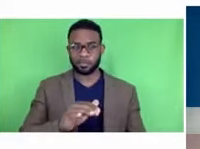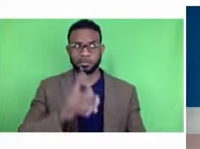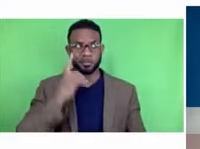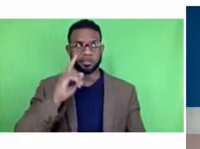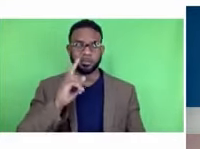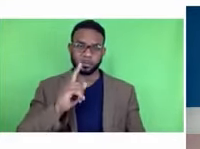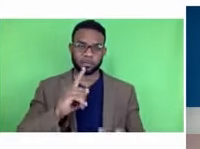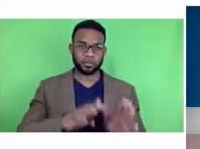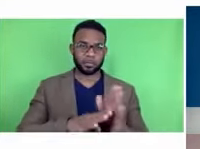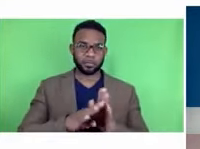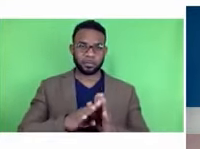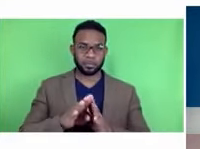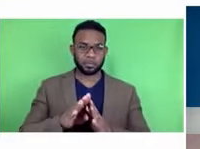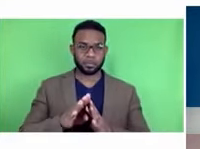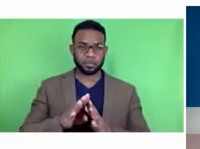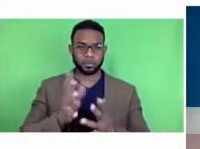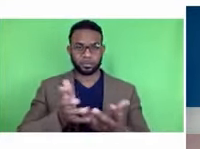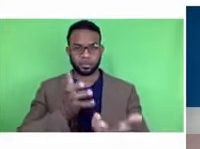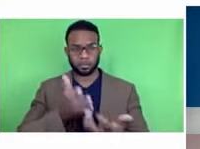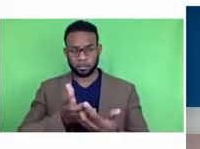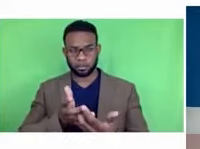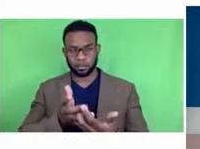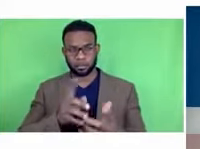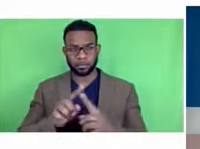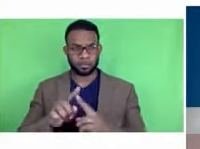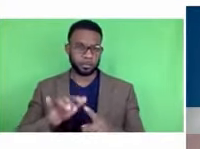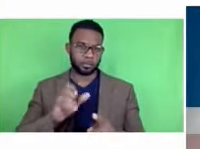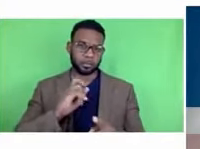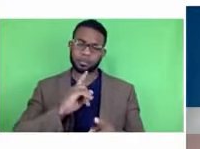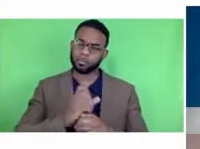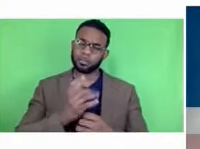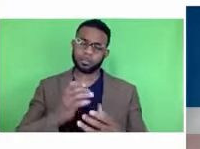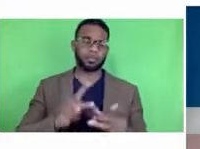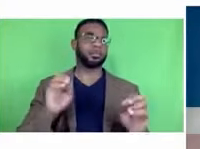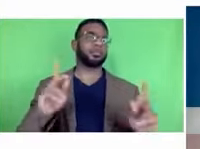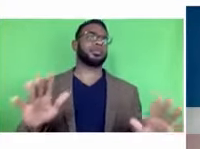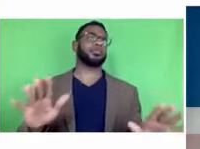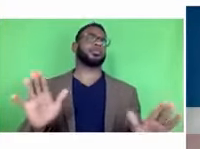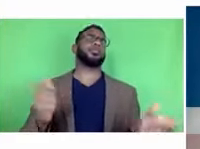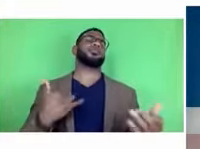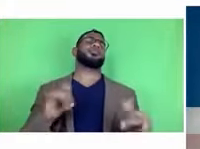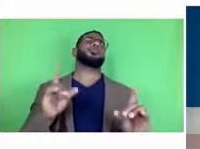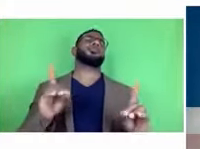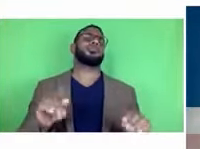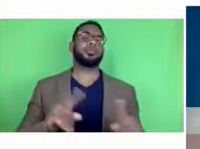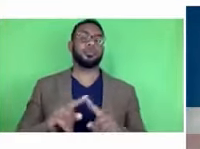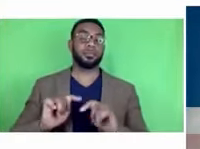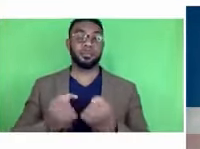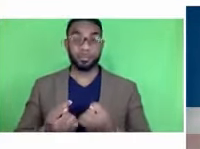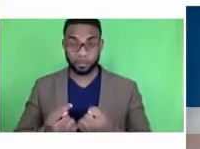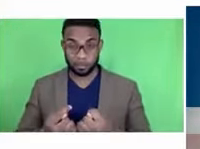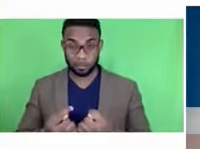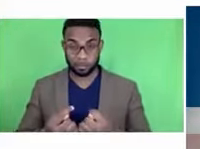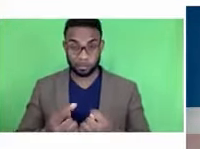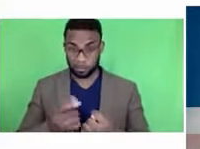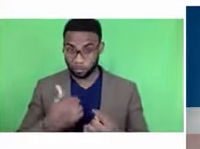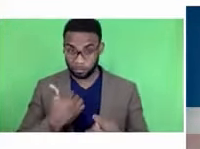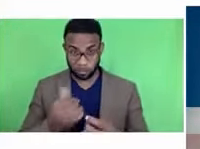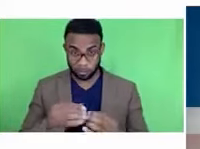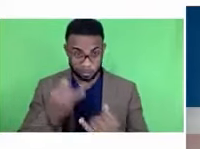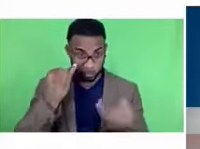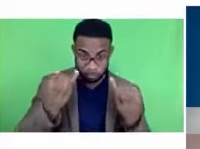developing of accommodations as well. So they really want them to say, okay, here's what we can do as a team. You know, do you have any more